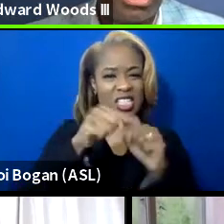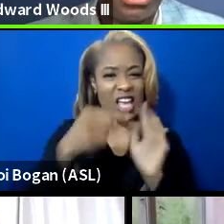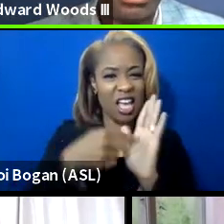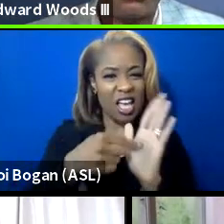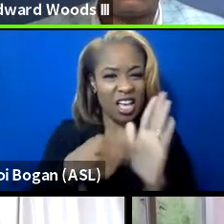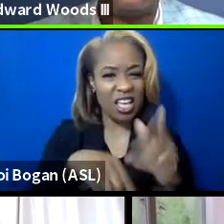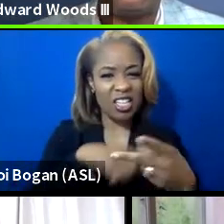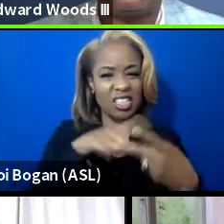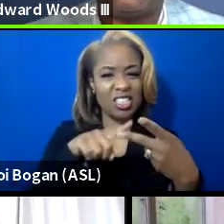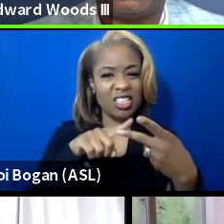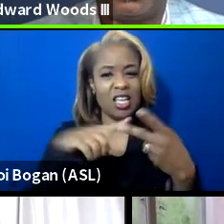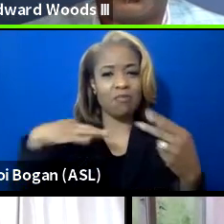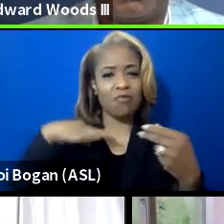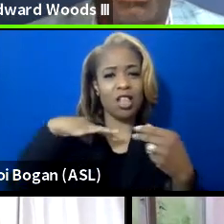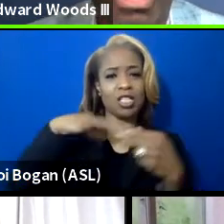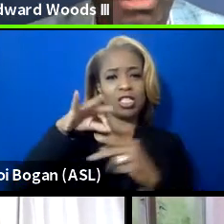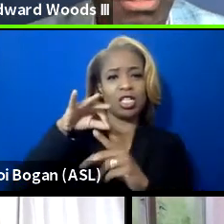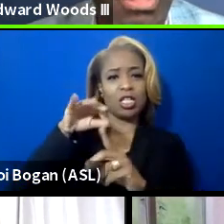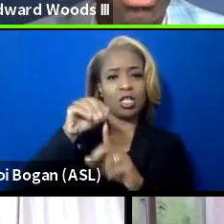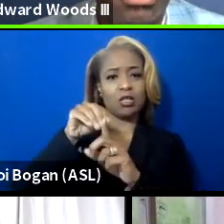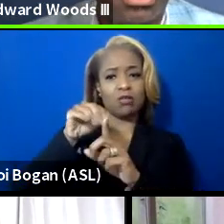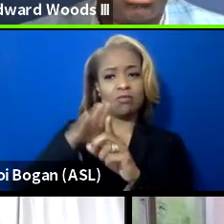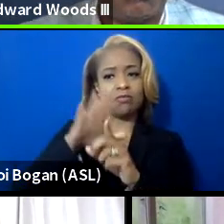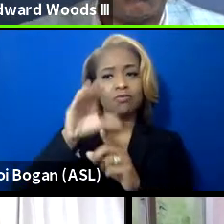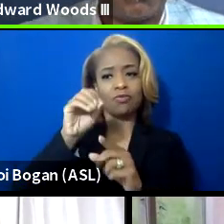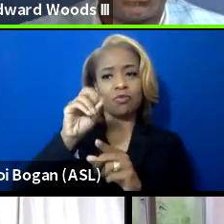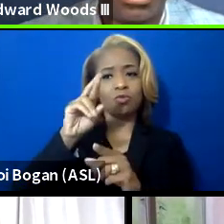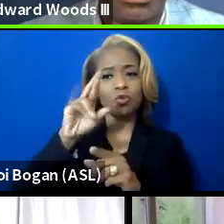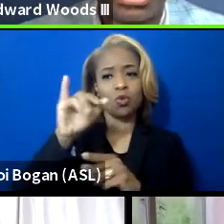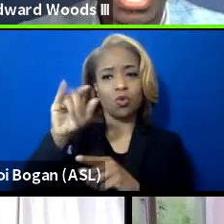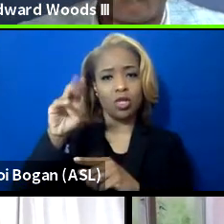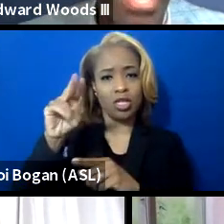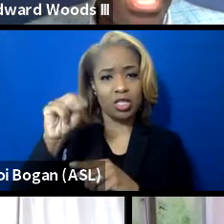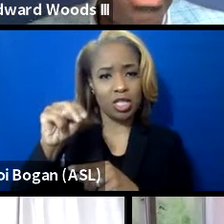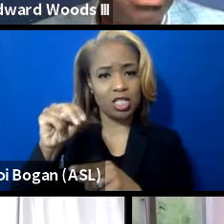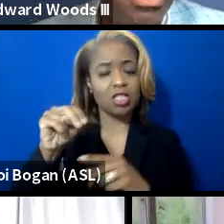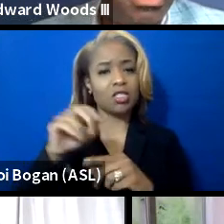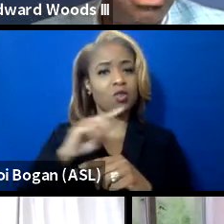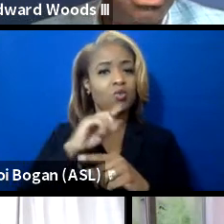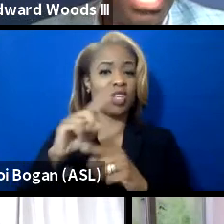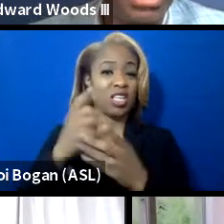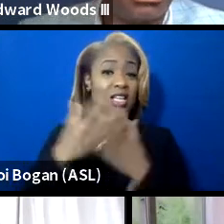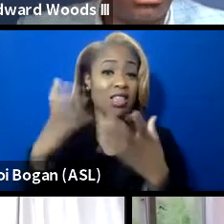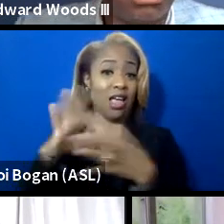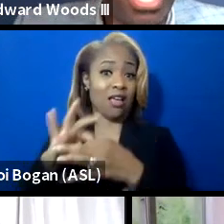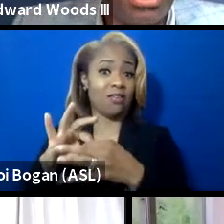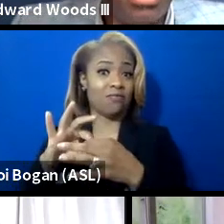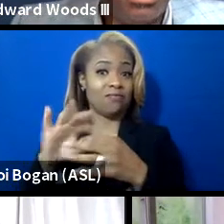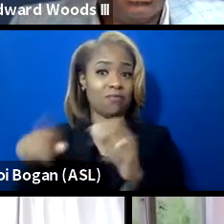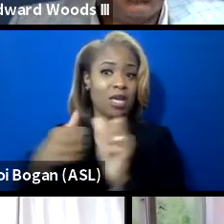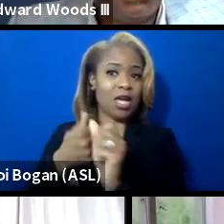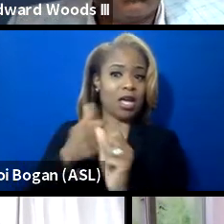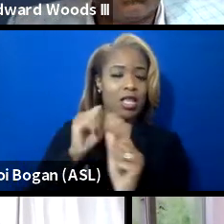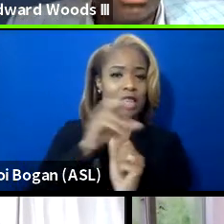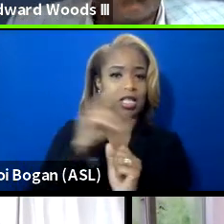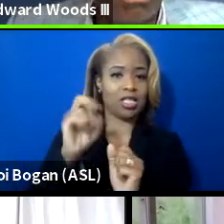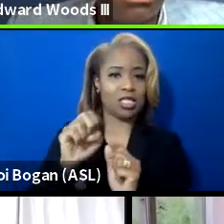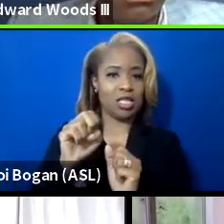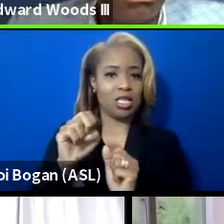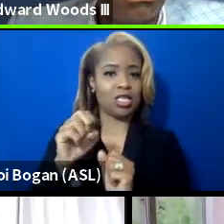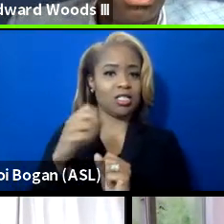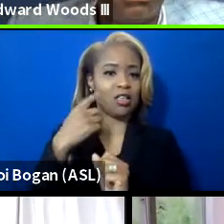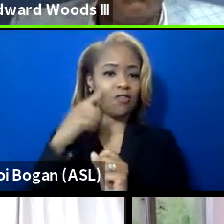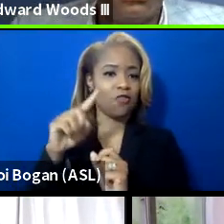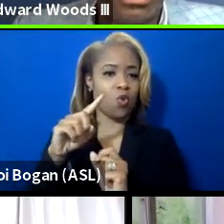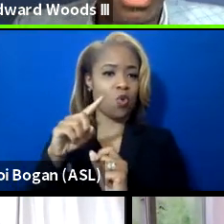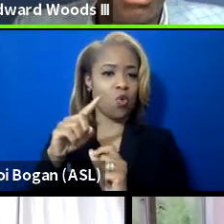volunteer orientation. There's just, you know, a lot behind the scenes just to execute that, to make sure that it